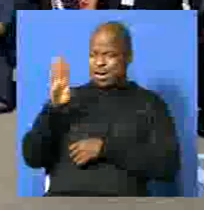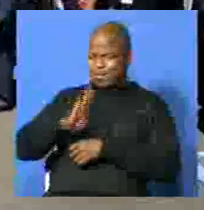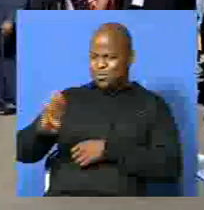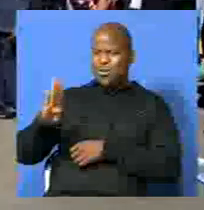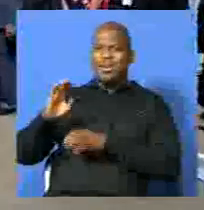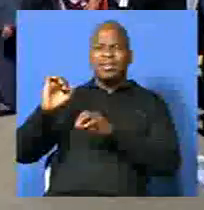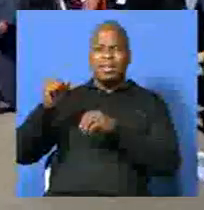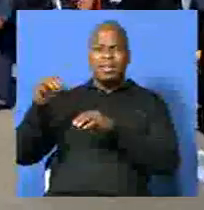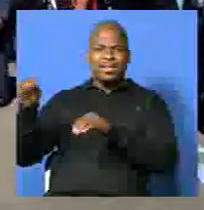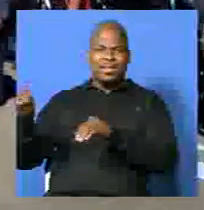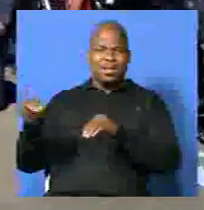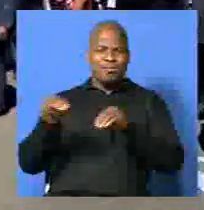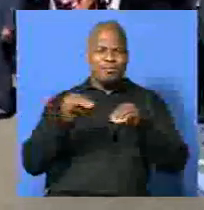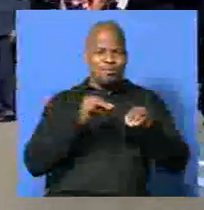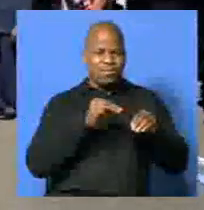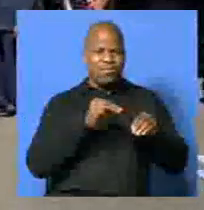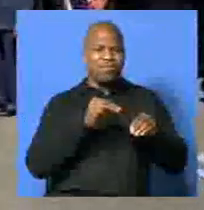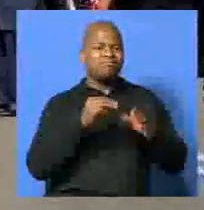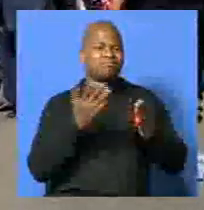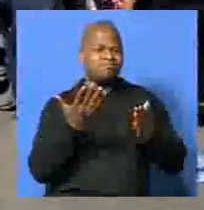tla ba gatela ko legatshelelele la